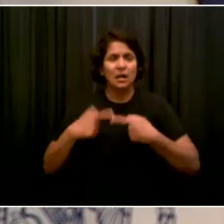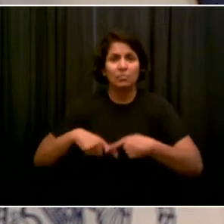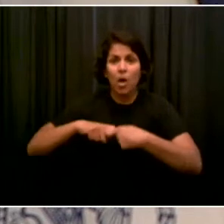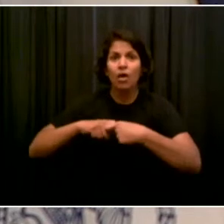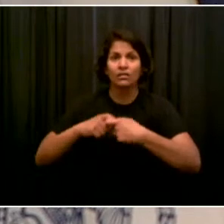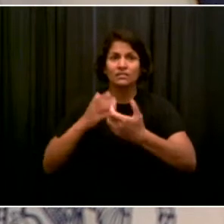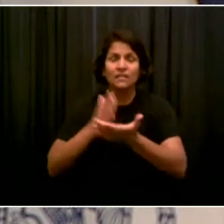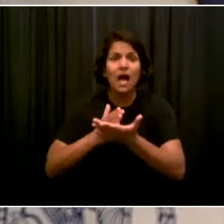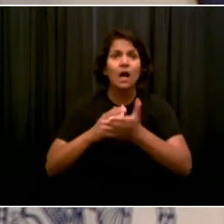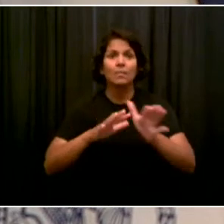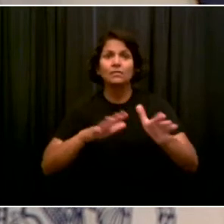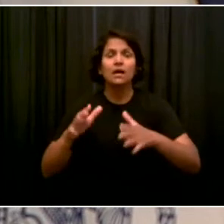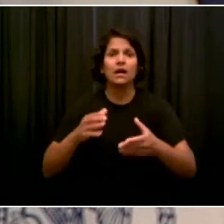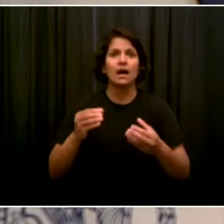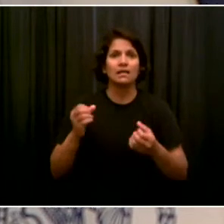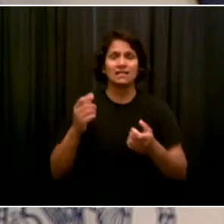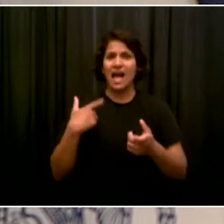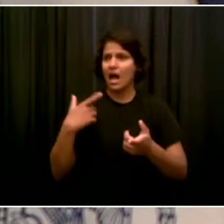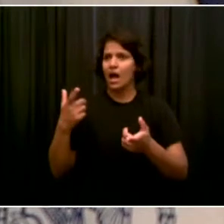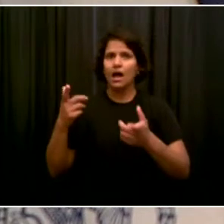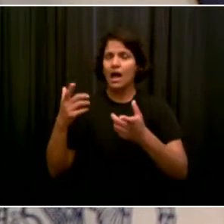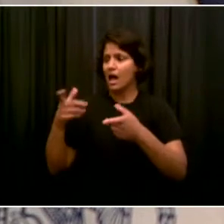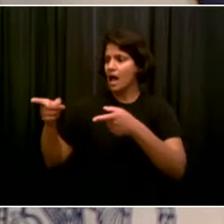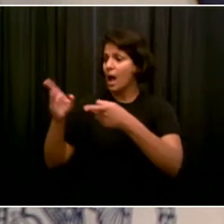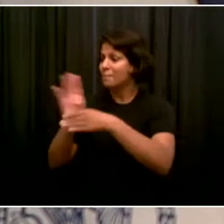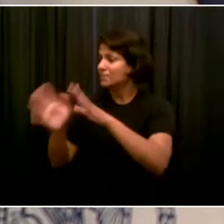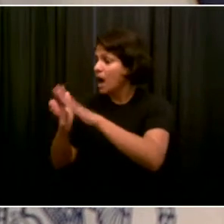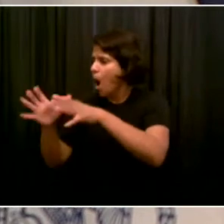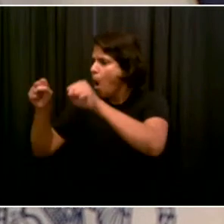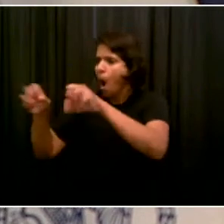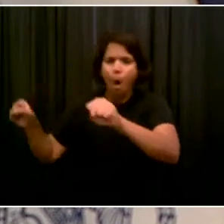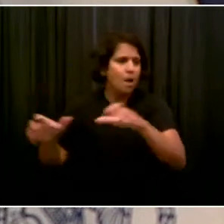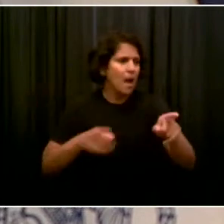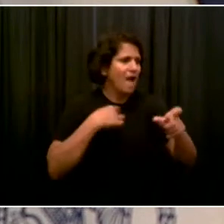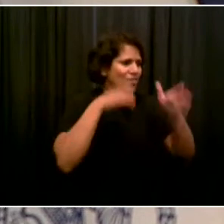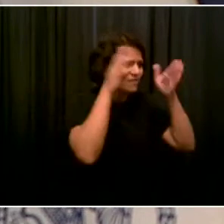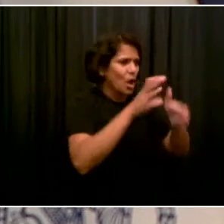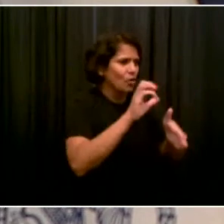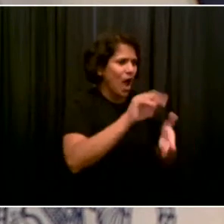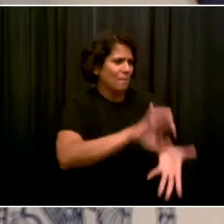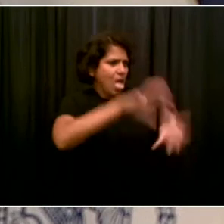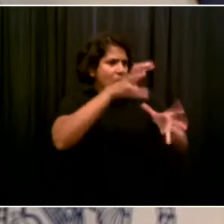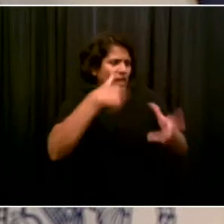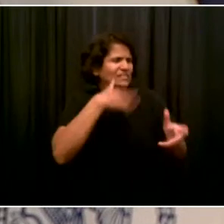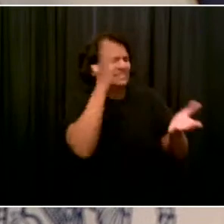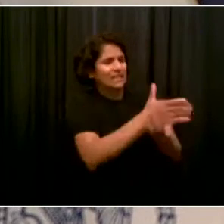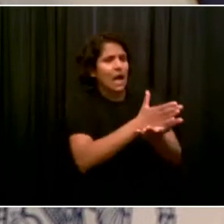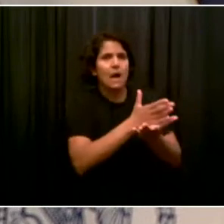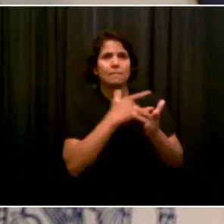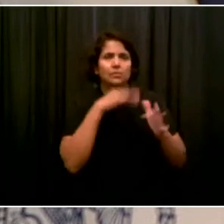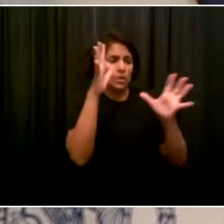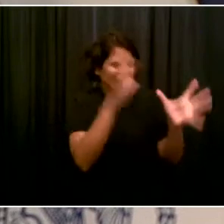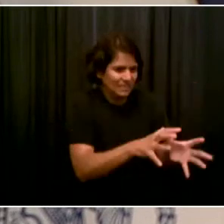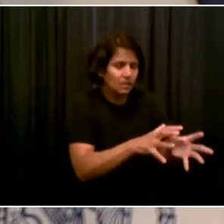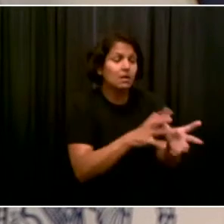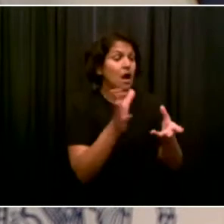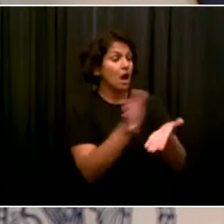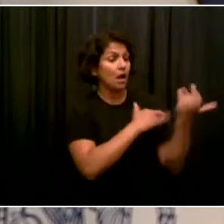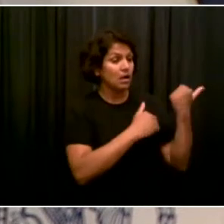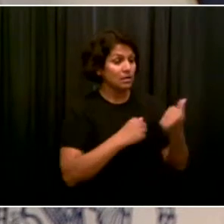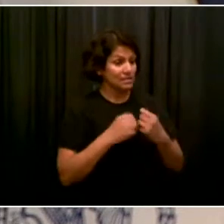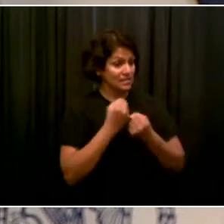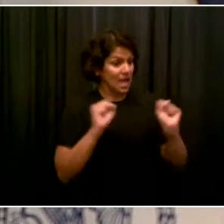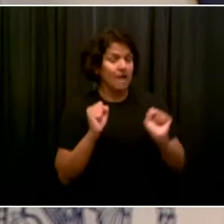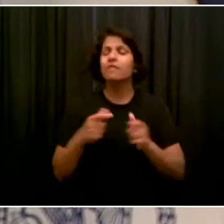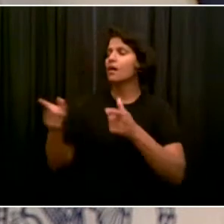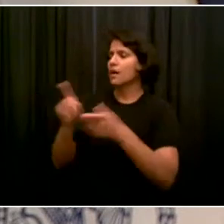But literally, hour by hour, that is being turned around rapidly. I was there in the Bronx with District Attorney Darcel